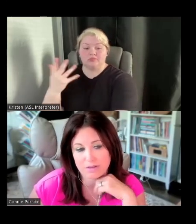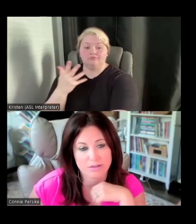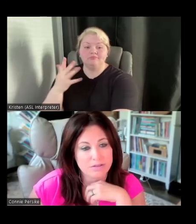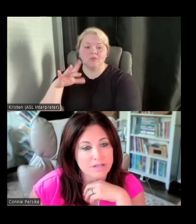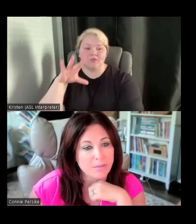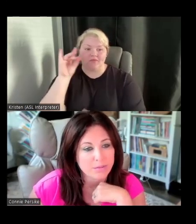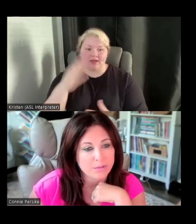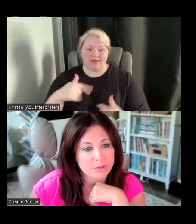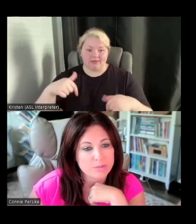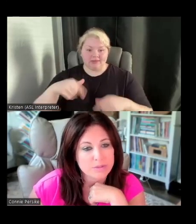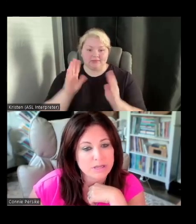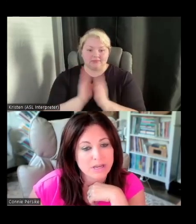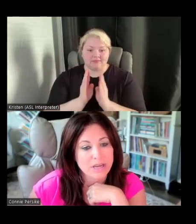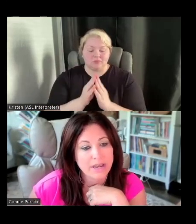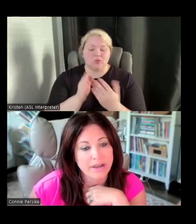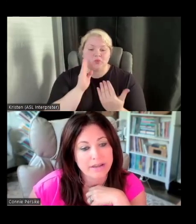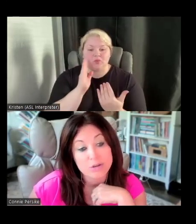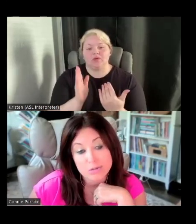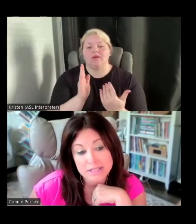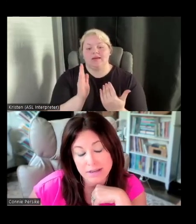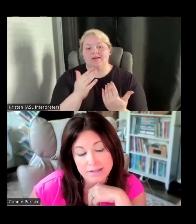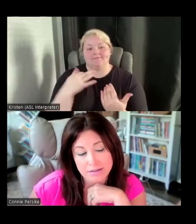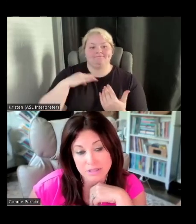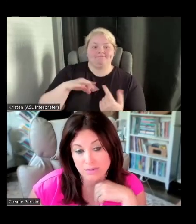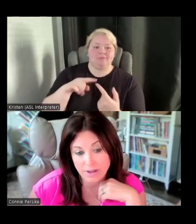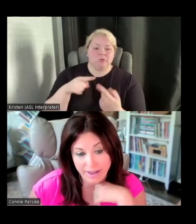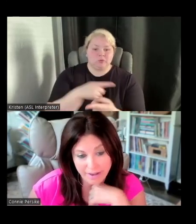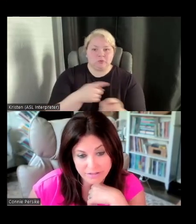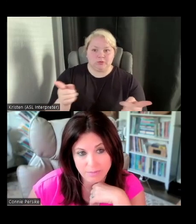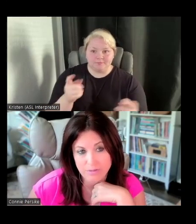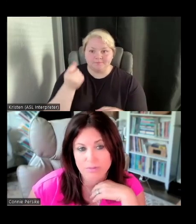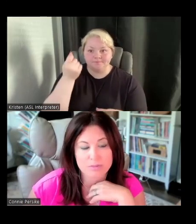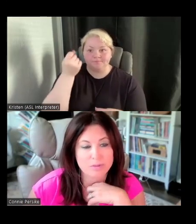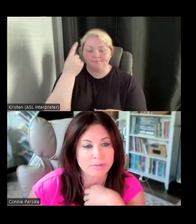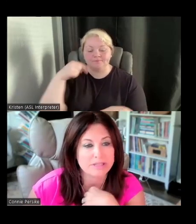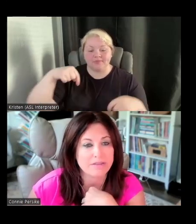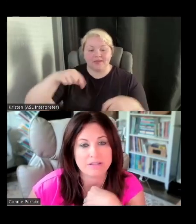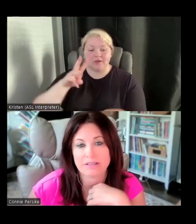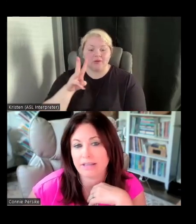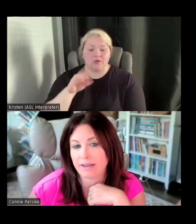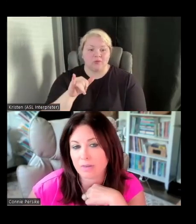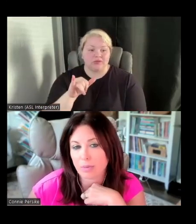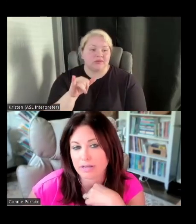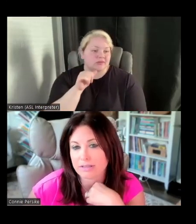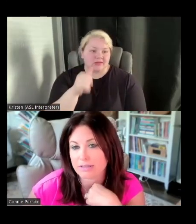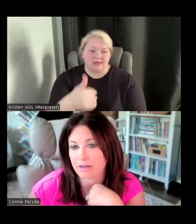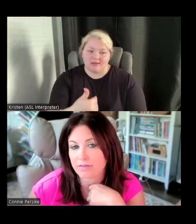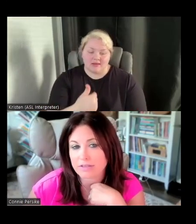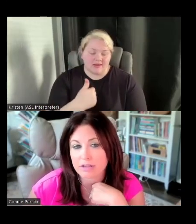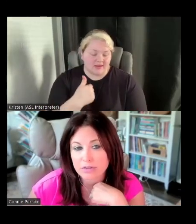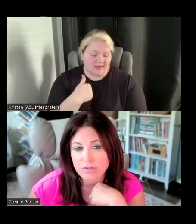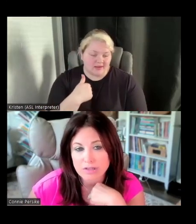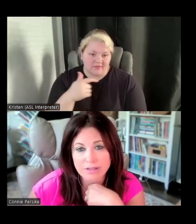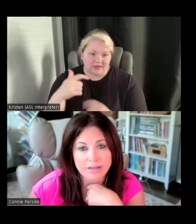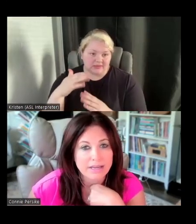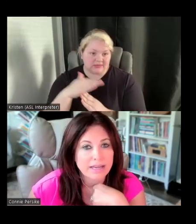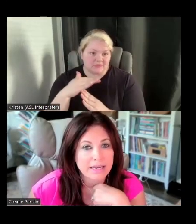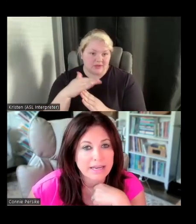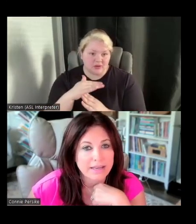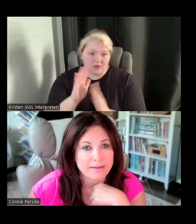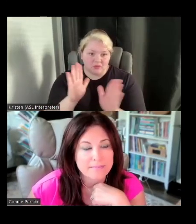from the use of timeout rooms. Here in Wisconsin, we do not have timeout rooms, but we definitely have the practice of